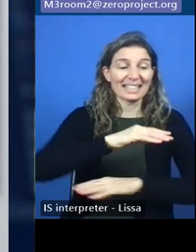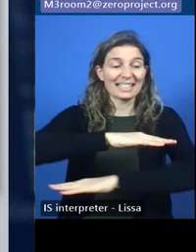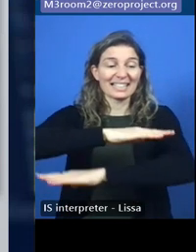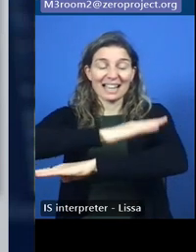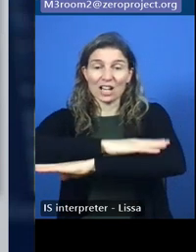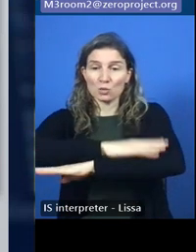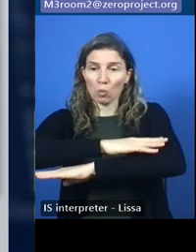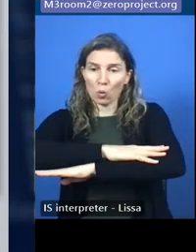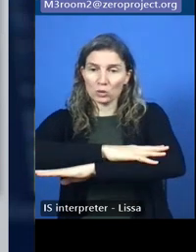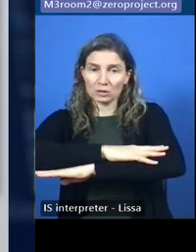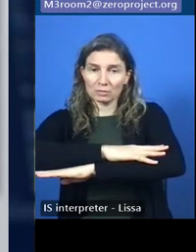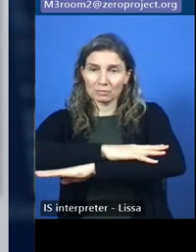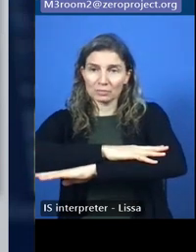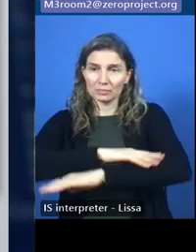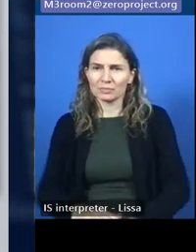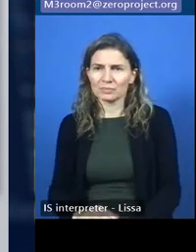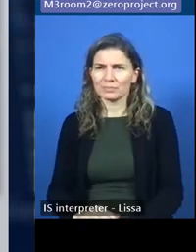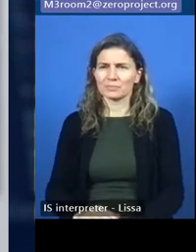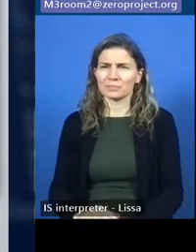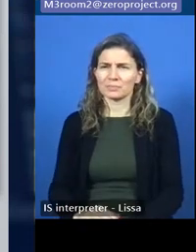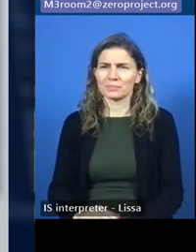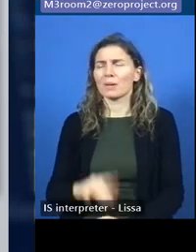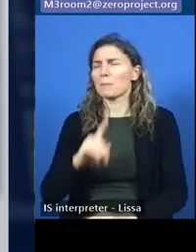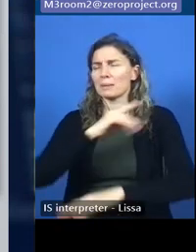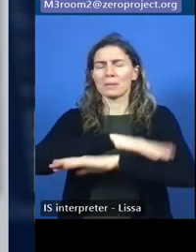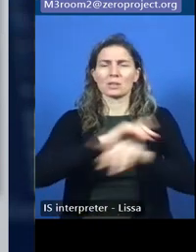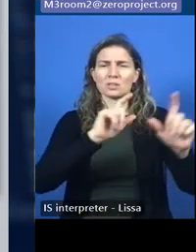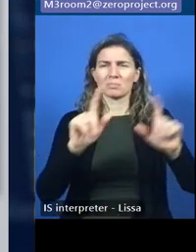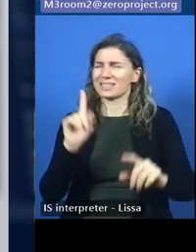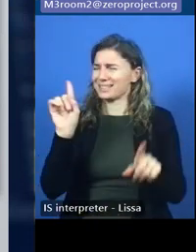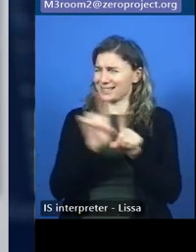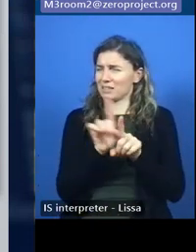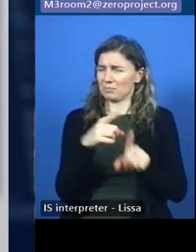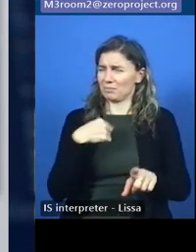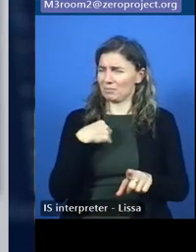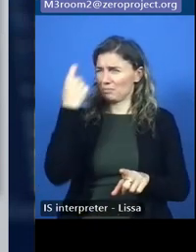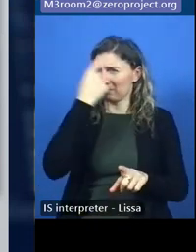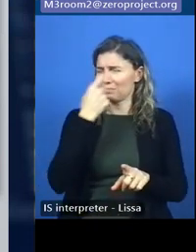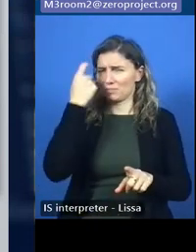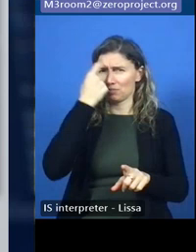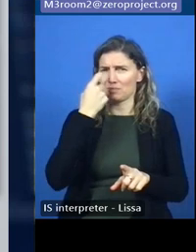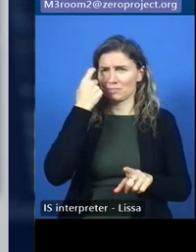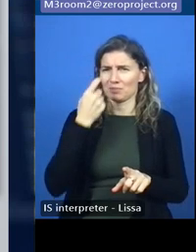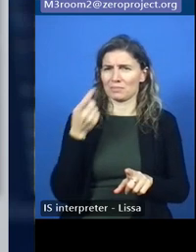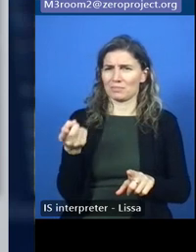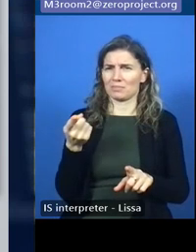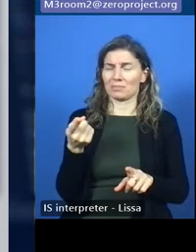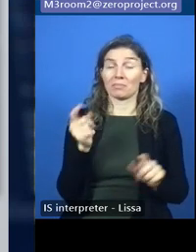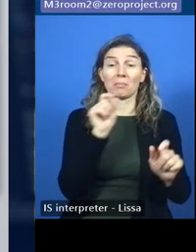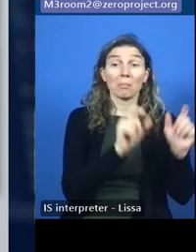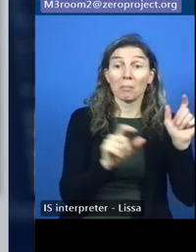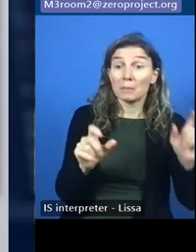puzzled about why it is so hard to find statistics and data on the lives of persons with disabilities.